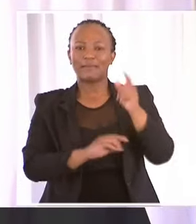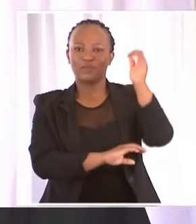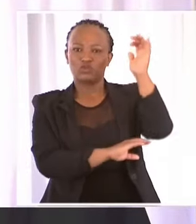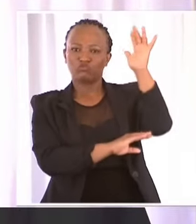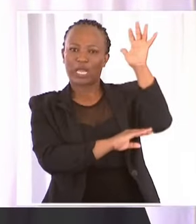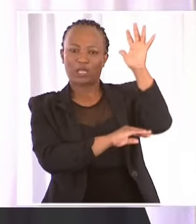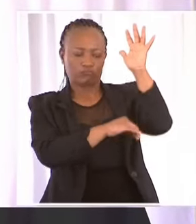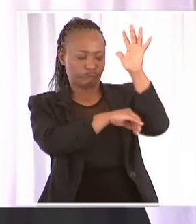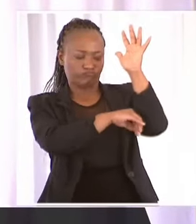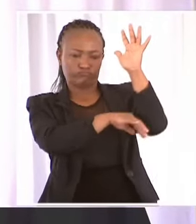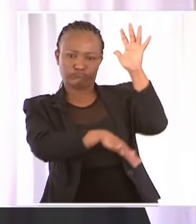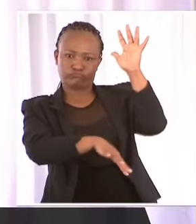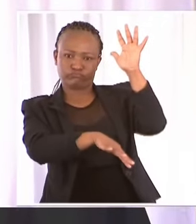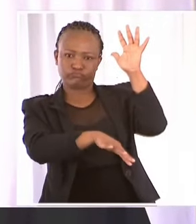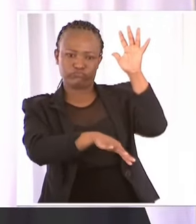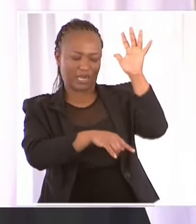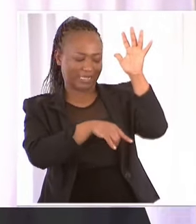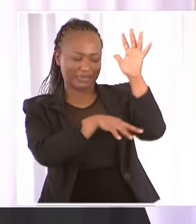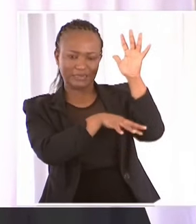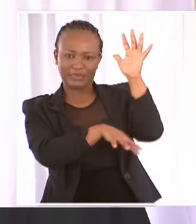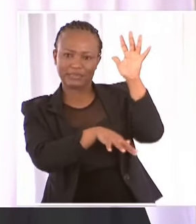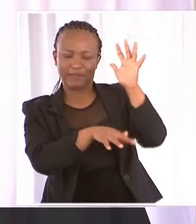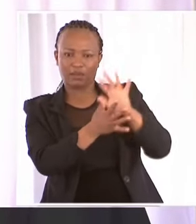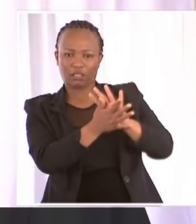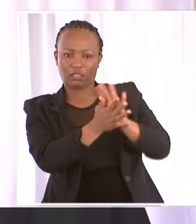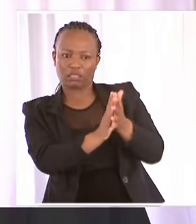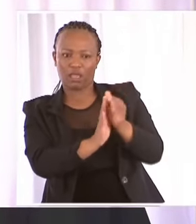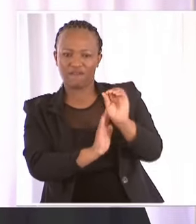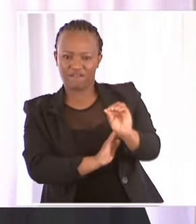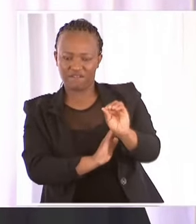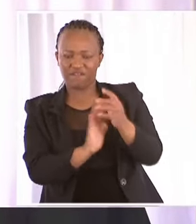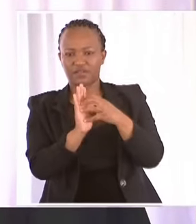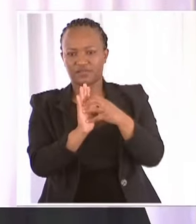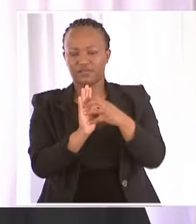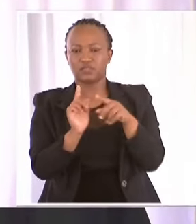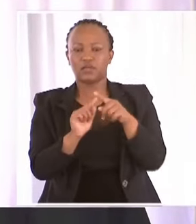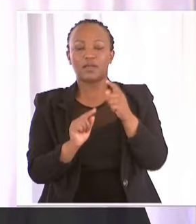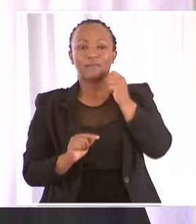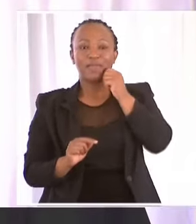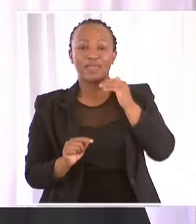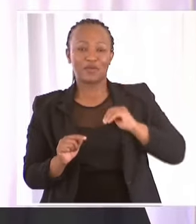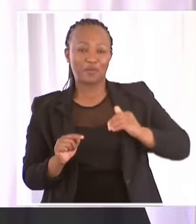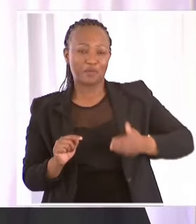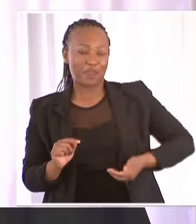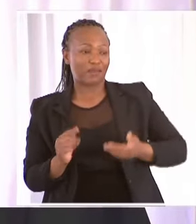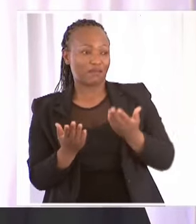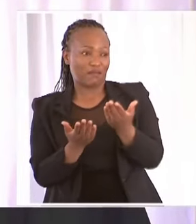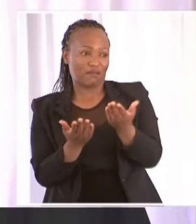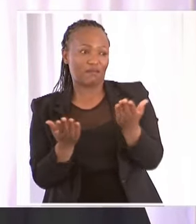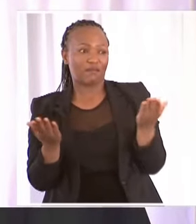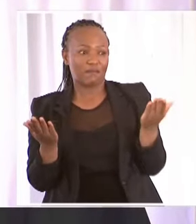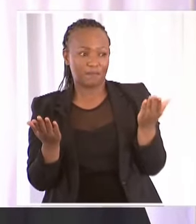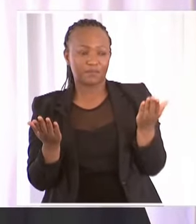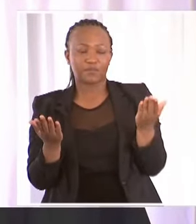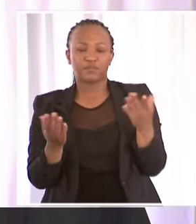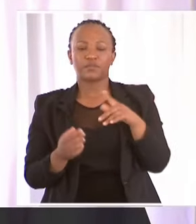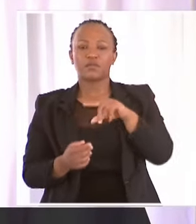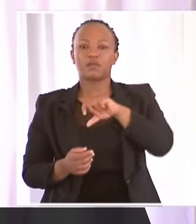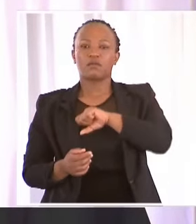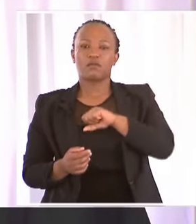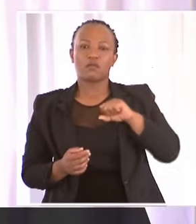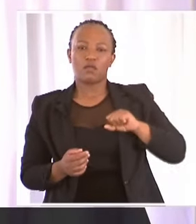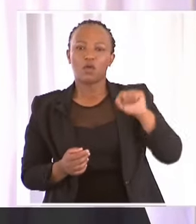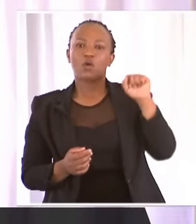been damaged or lost. These men and women, of whom Comrade